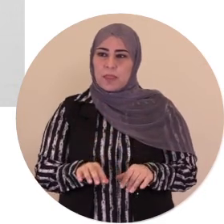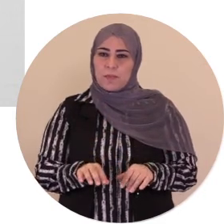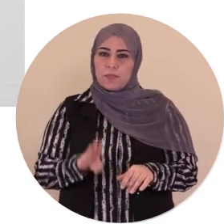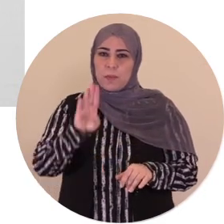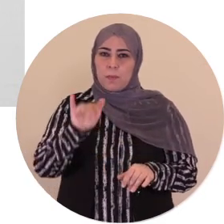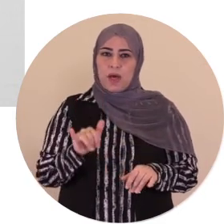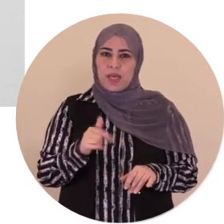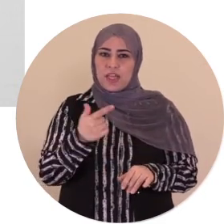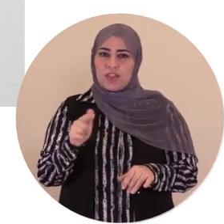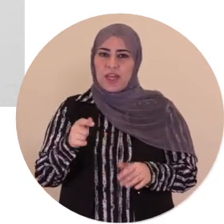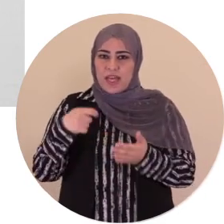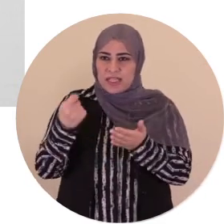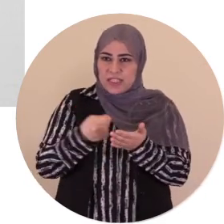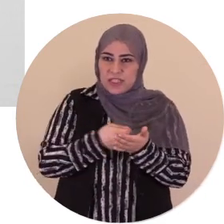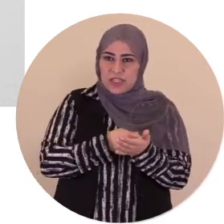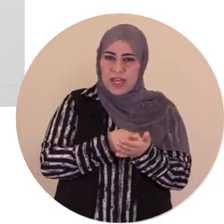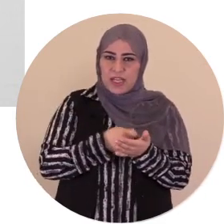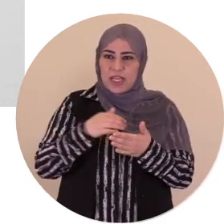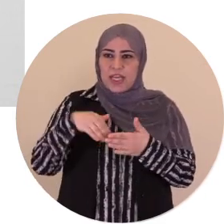this report from the meeting next week.